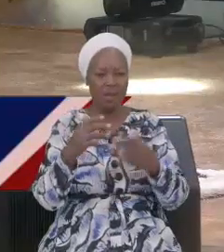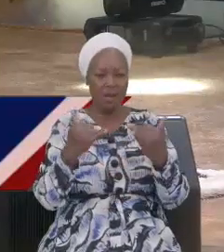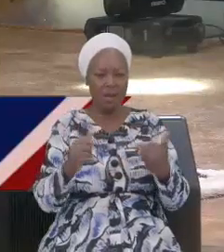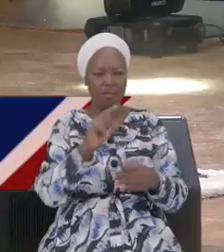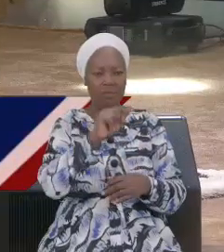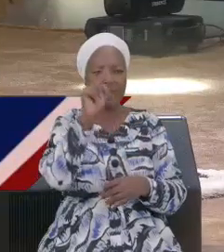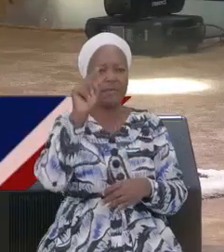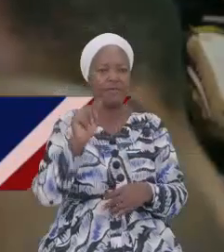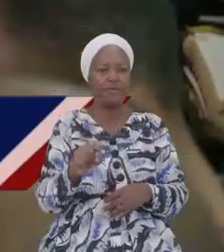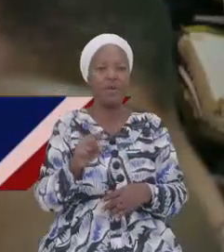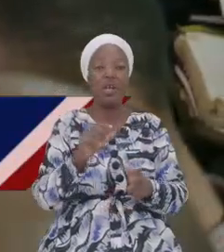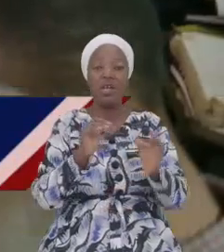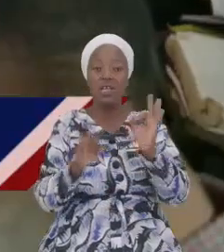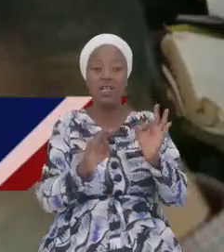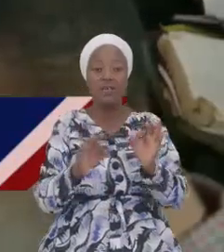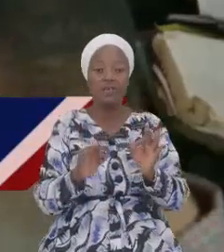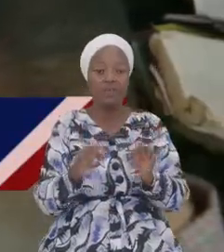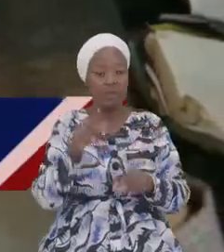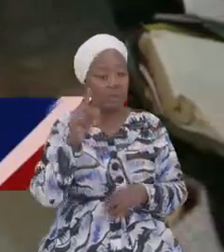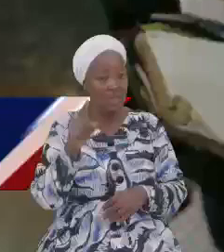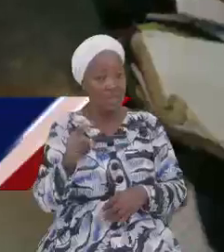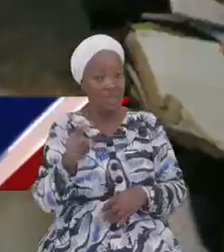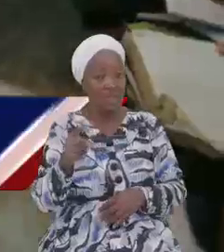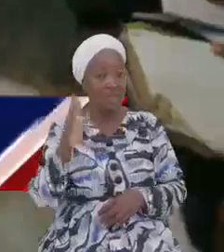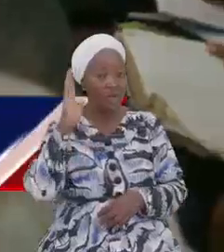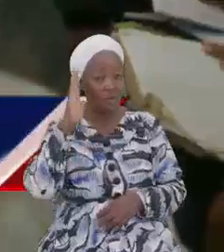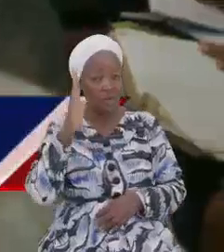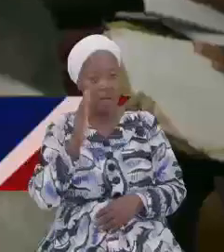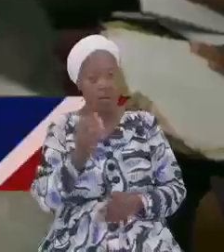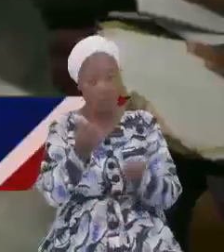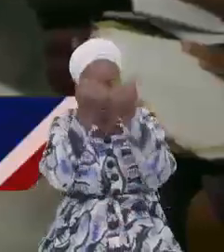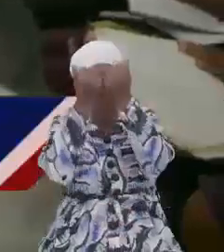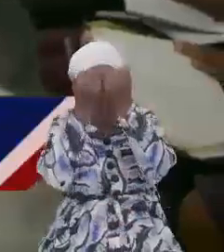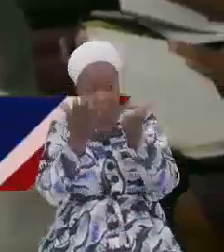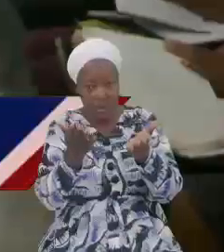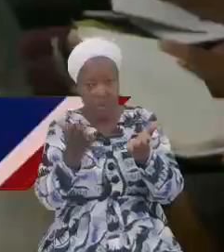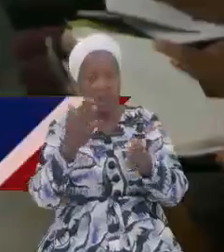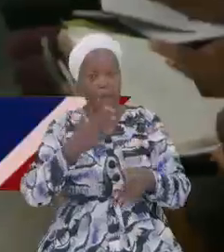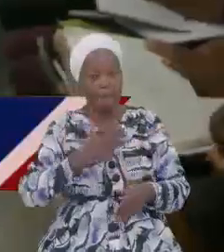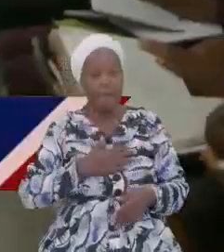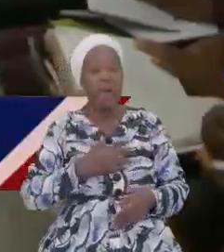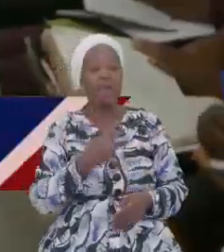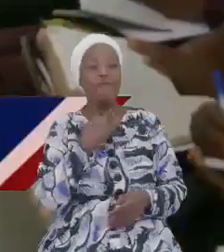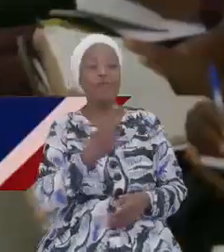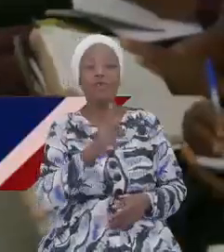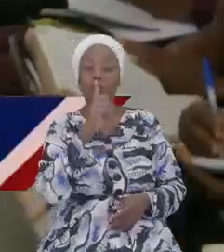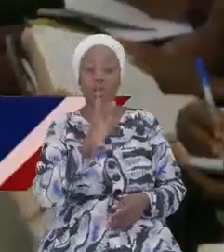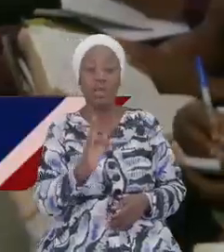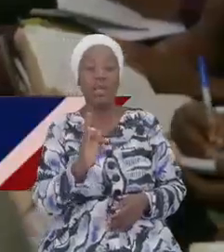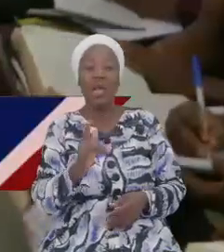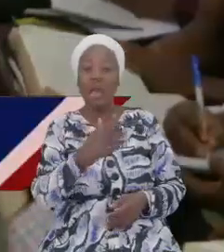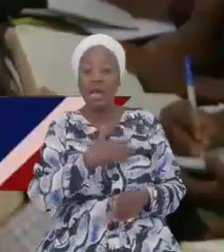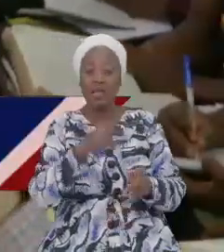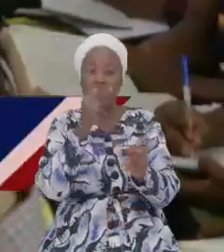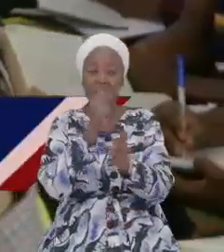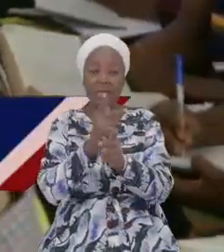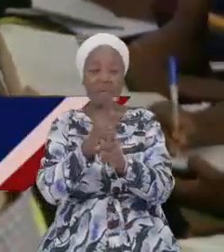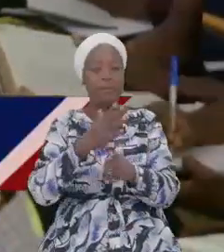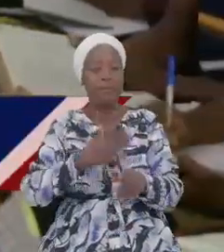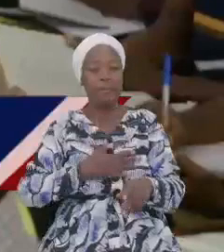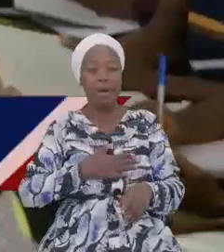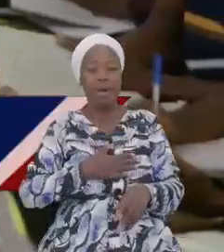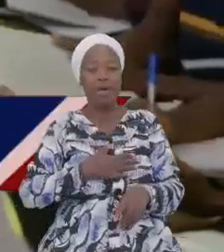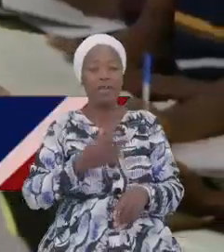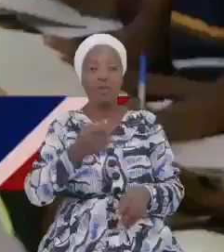therefore, if ye will obey my voice indeed, and keep